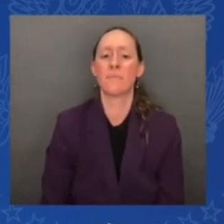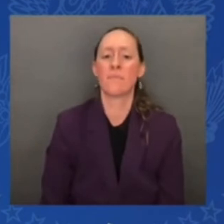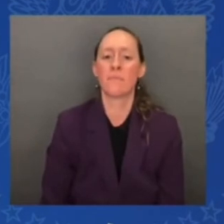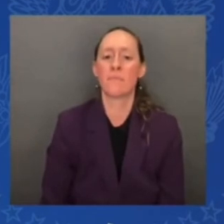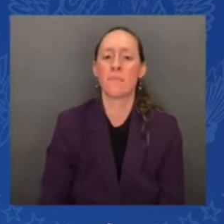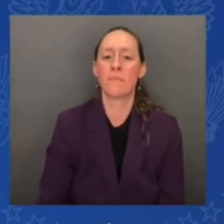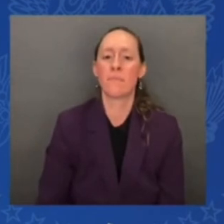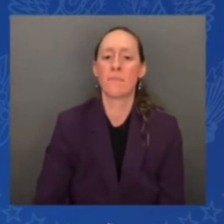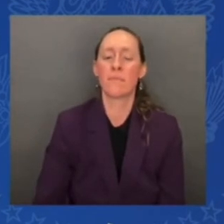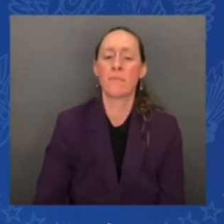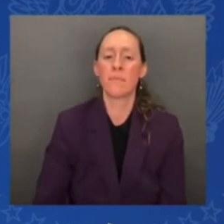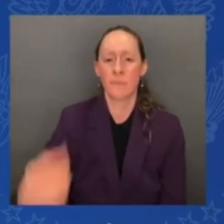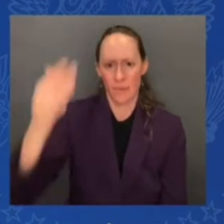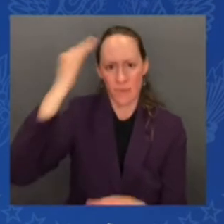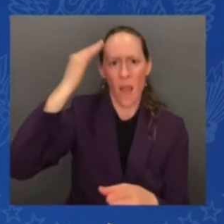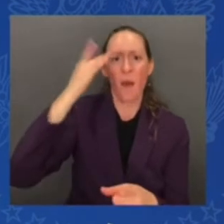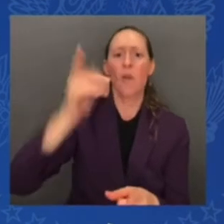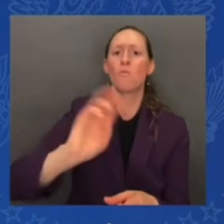It's in her district,